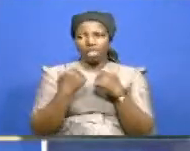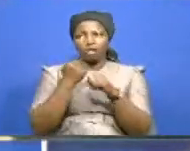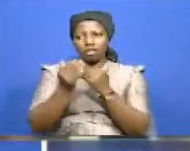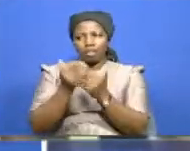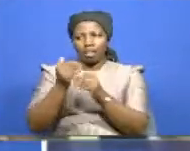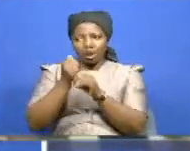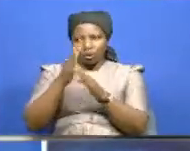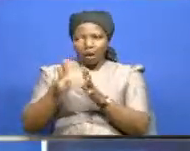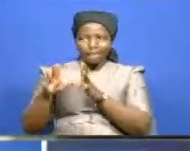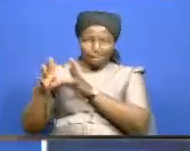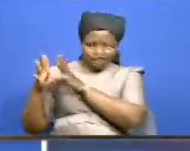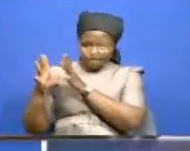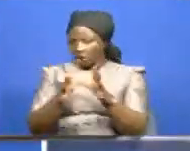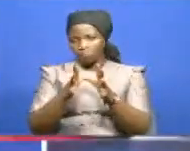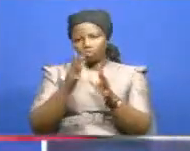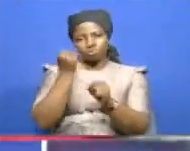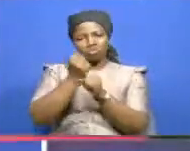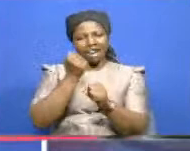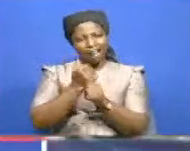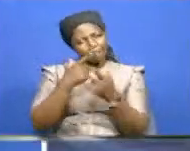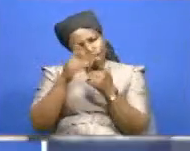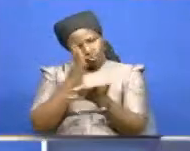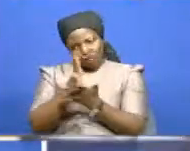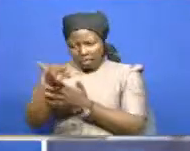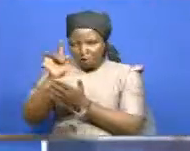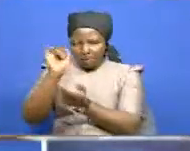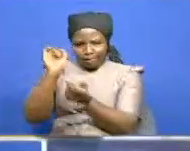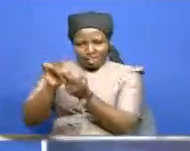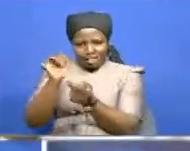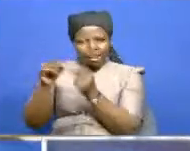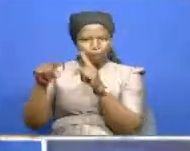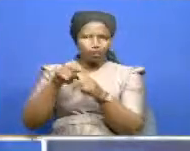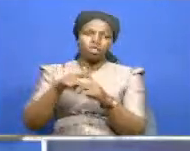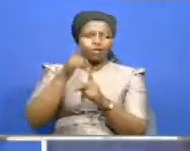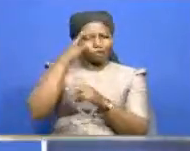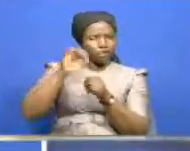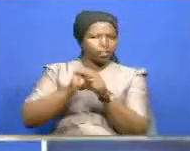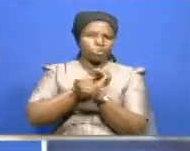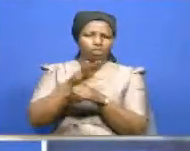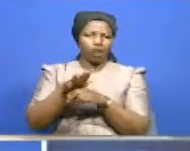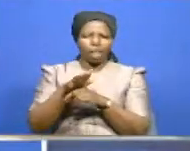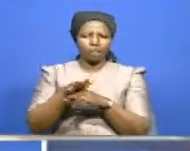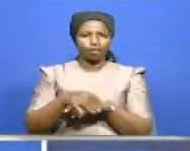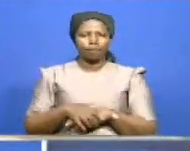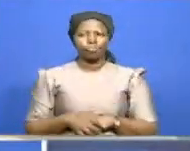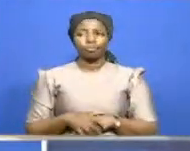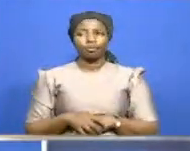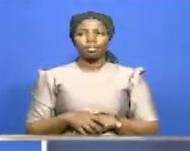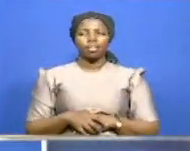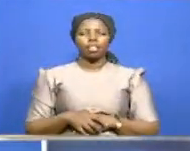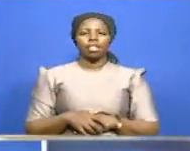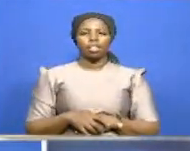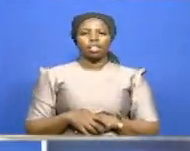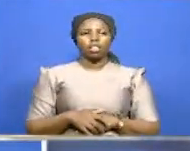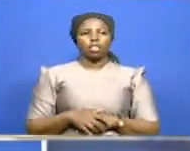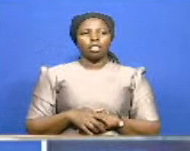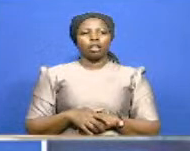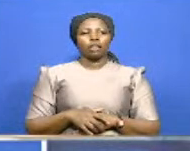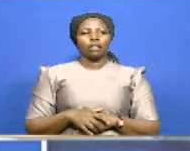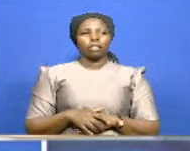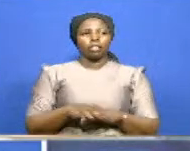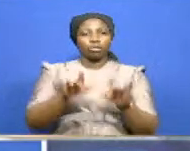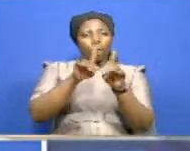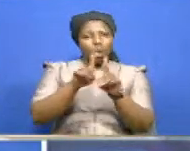despite testing positive for the virus, saying it was undermining the war against the pandemic. And there is an obvious surge